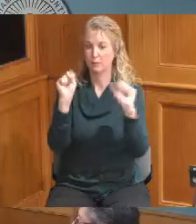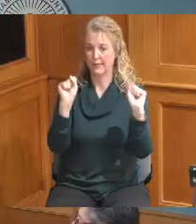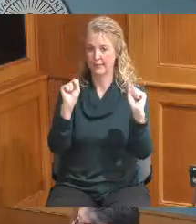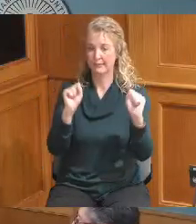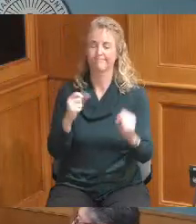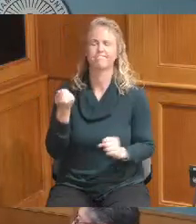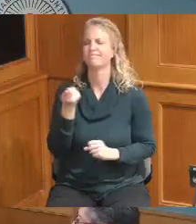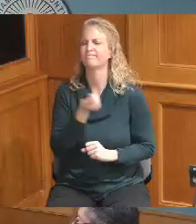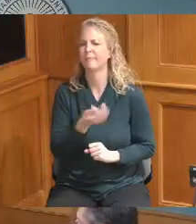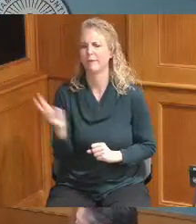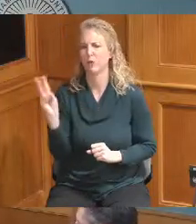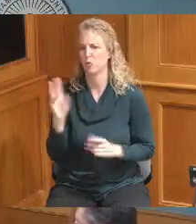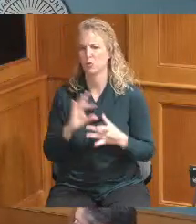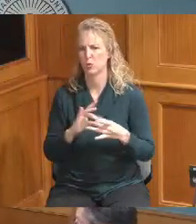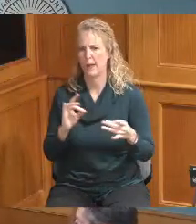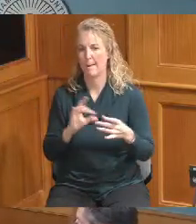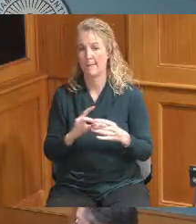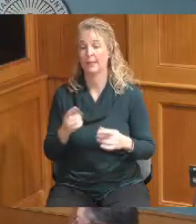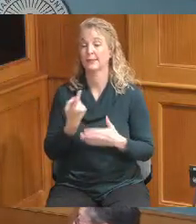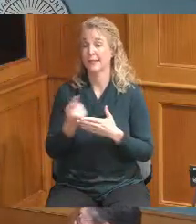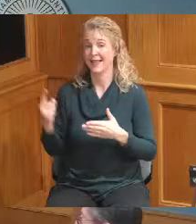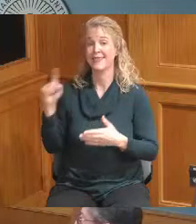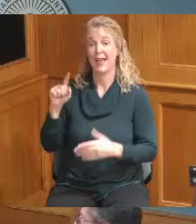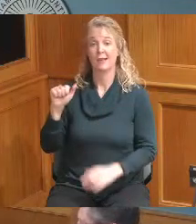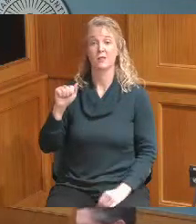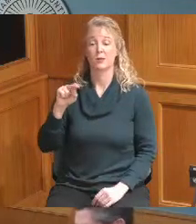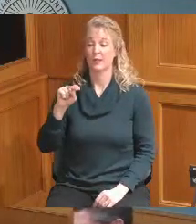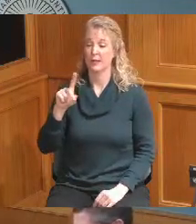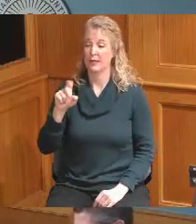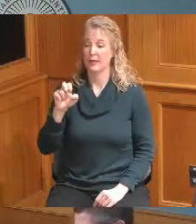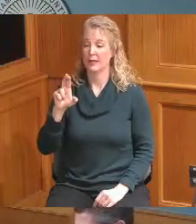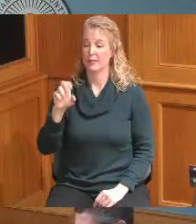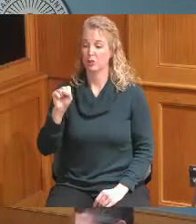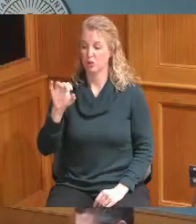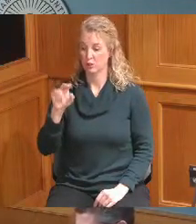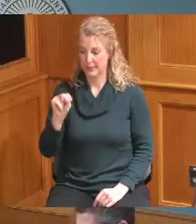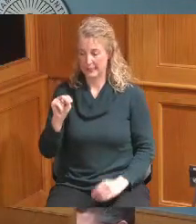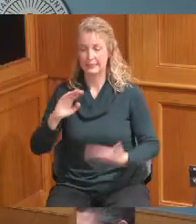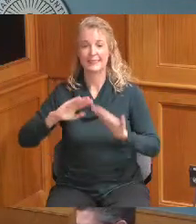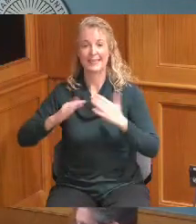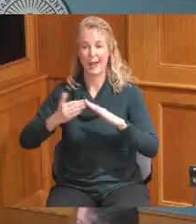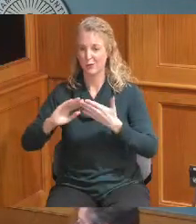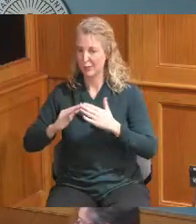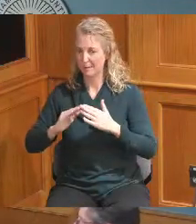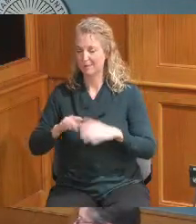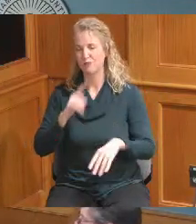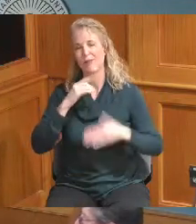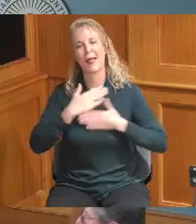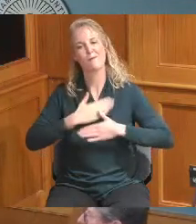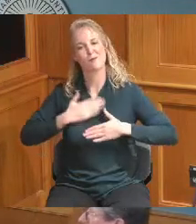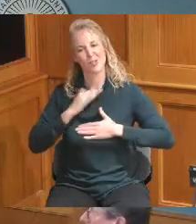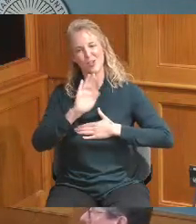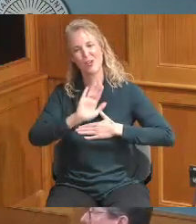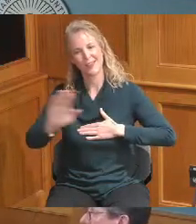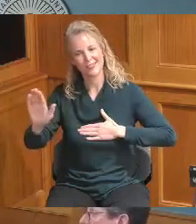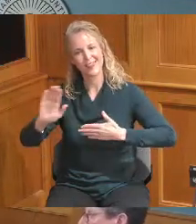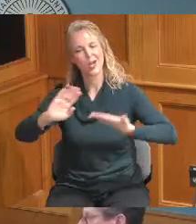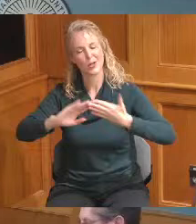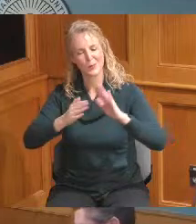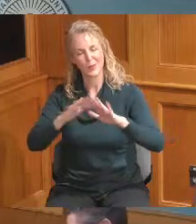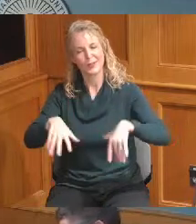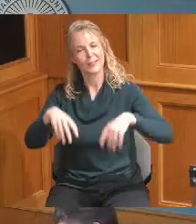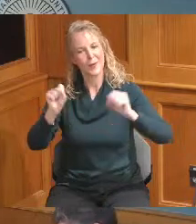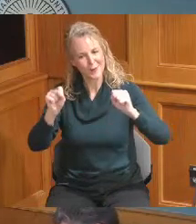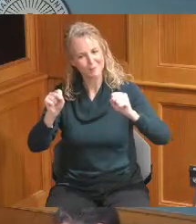have a couple of things. So we were in Anderson Township last week for our Thursday meeting. I'm grateful for the hospitality out in